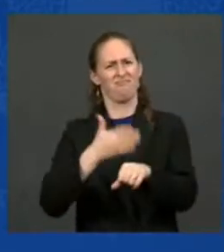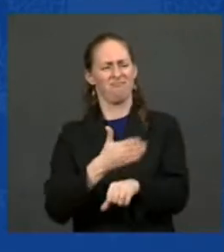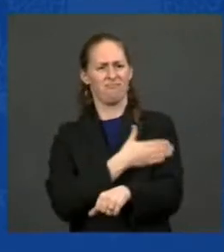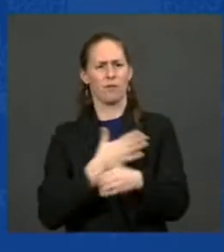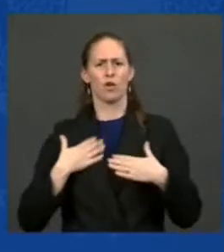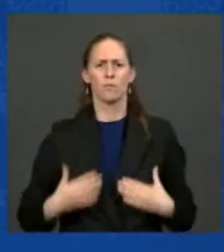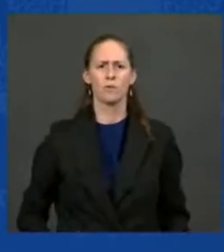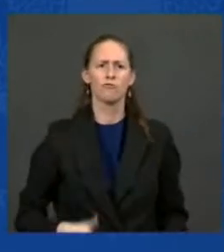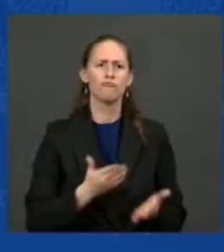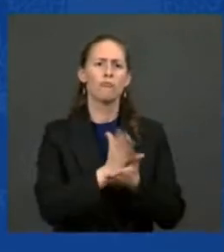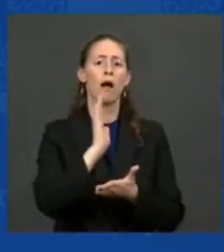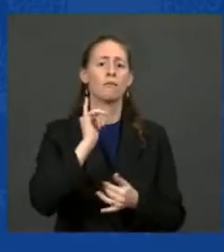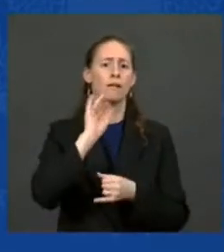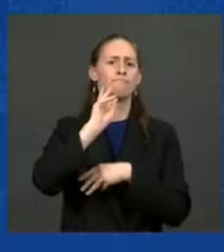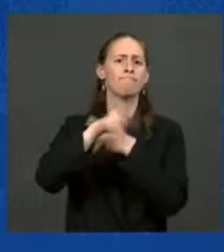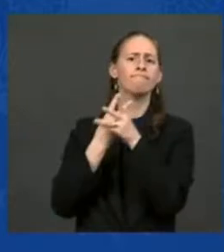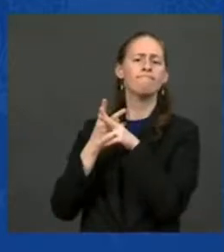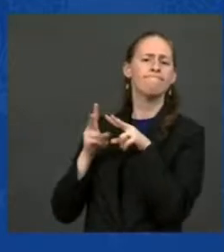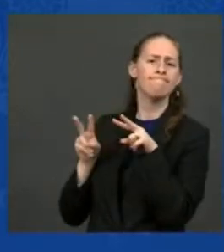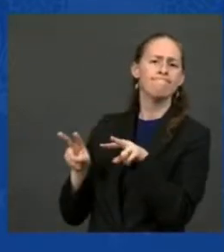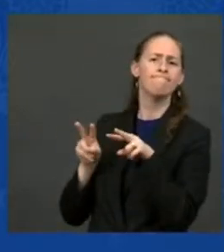affairs.